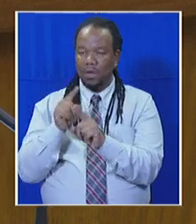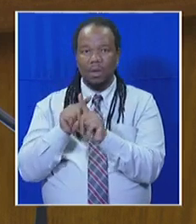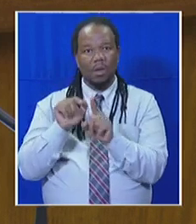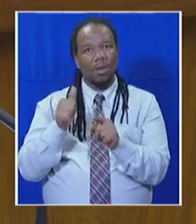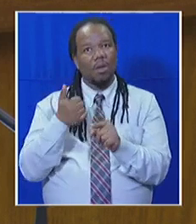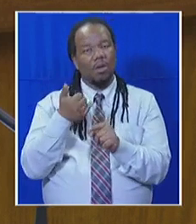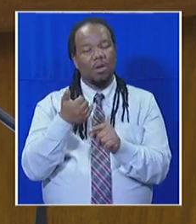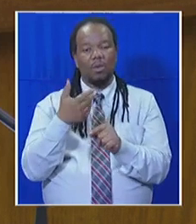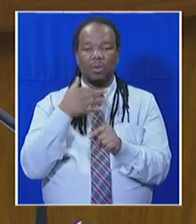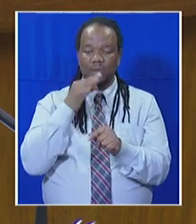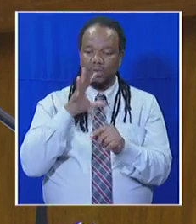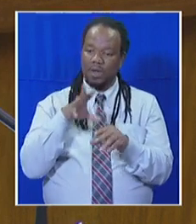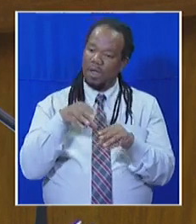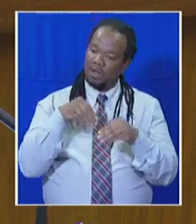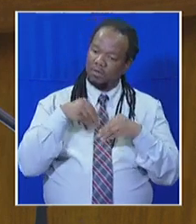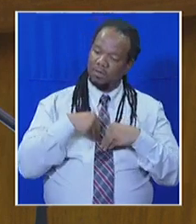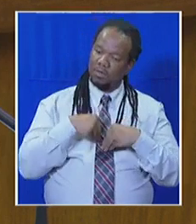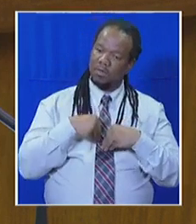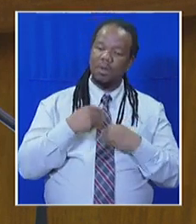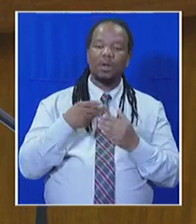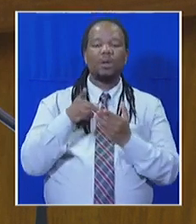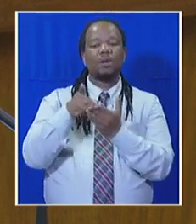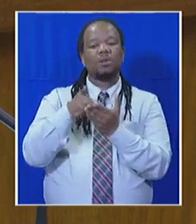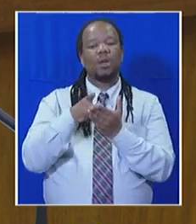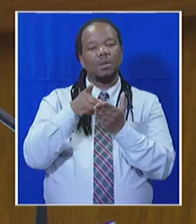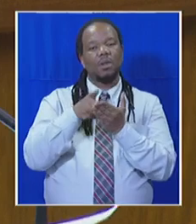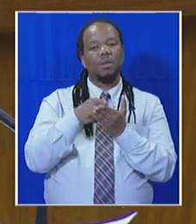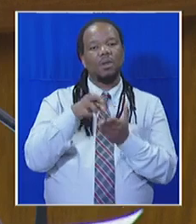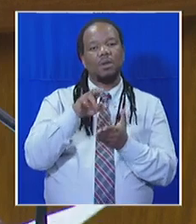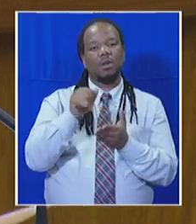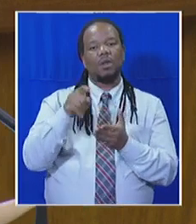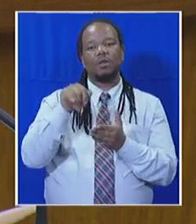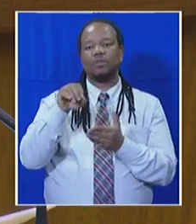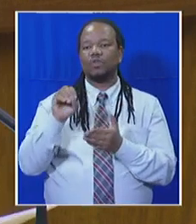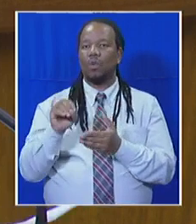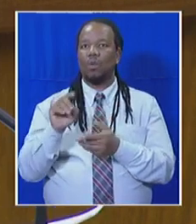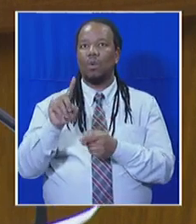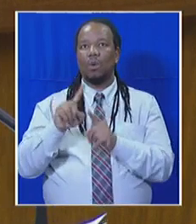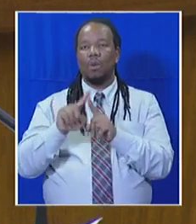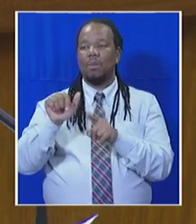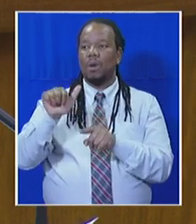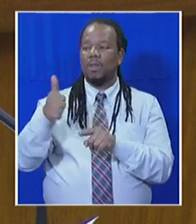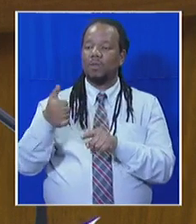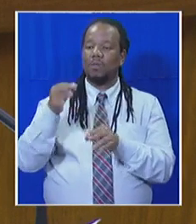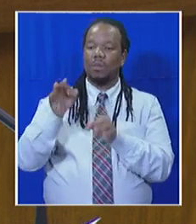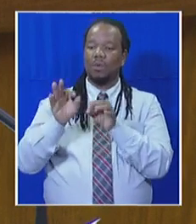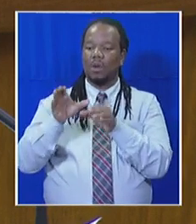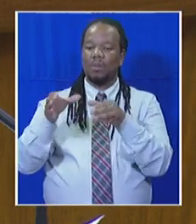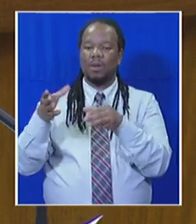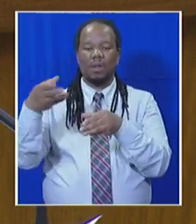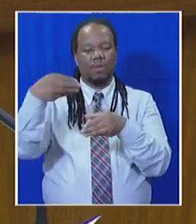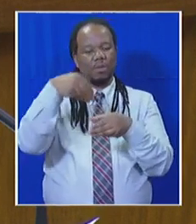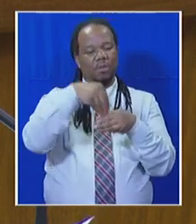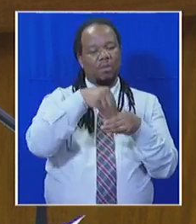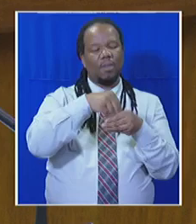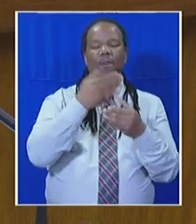acceptable debt level ratio. And we are challenging all these parties that are not attending the study group to come on